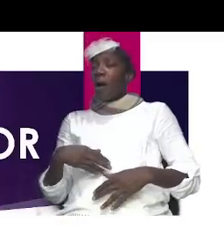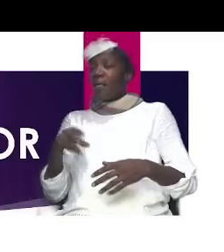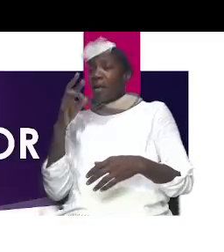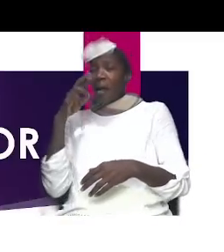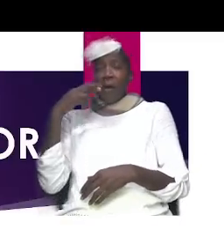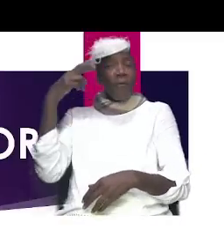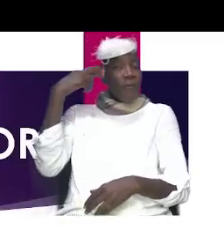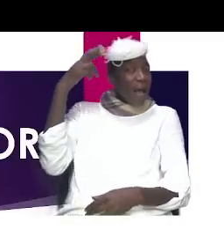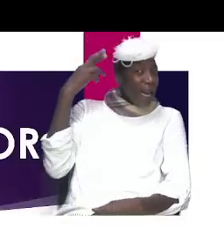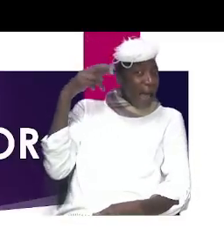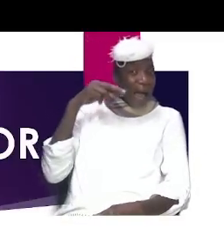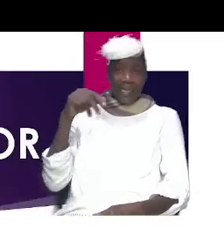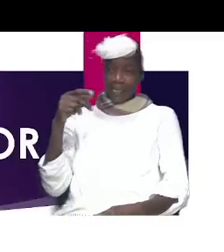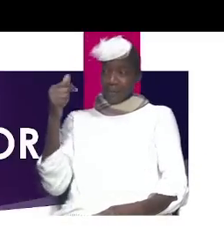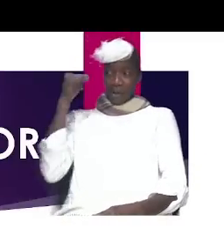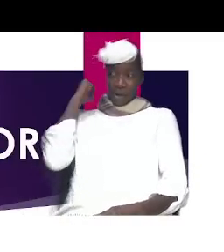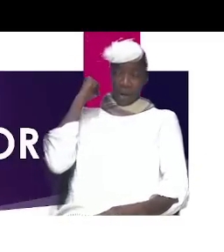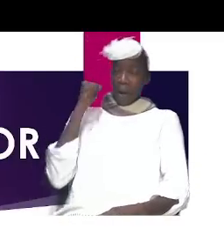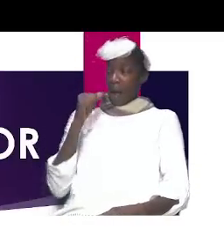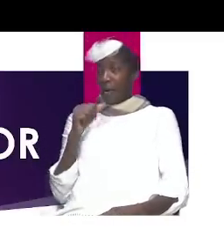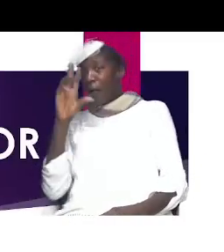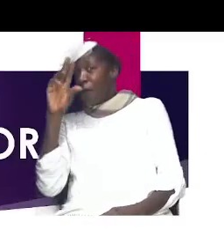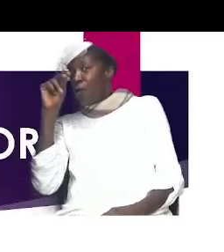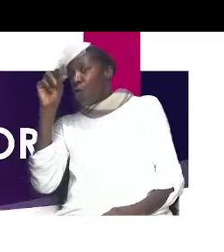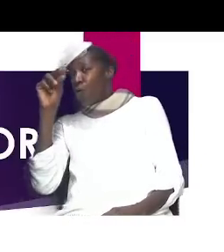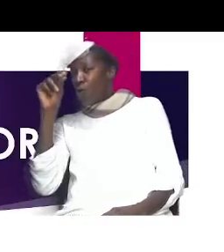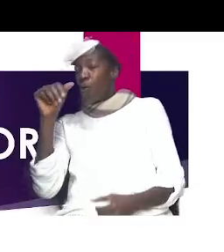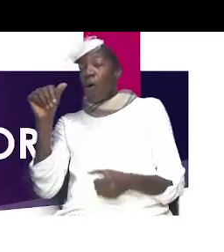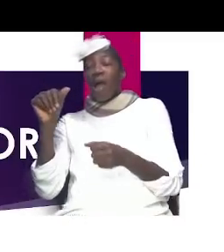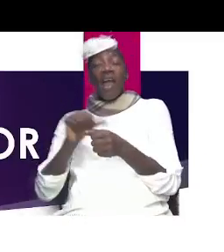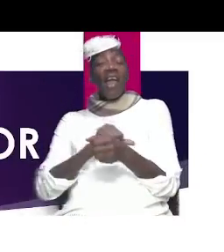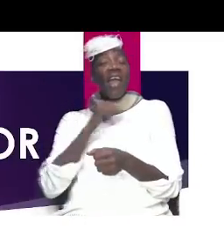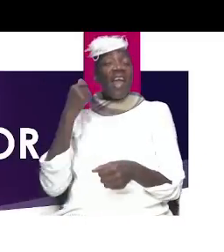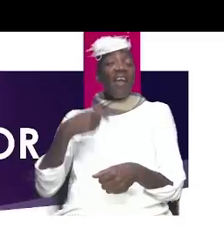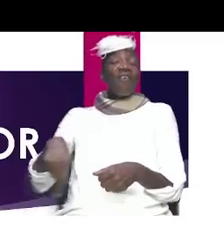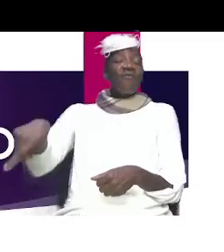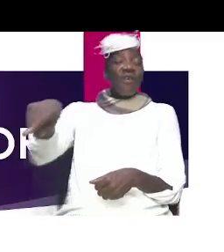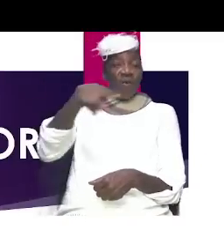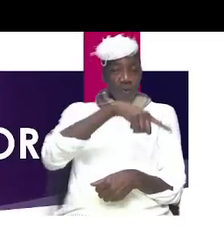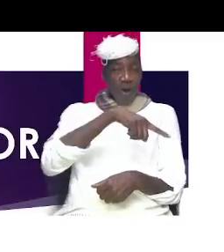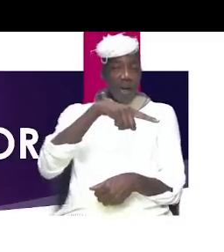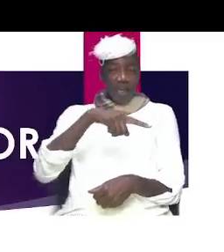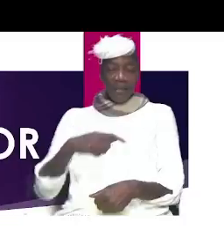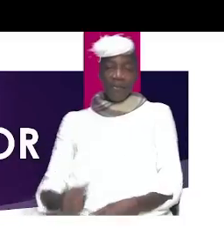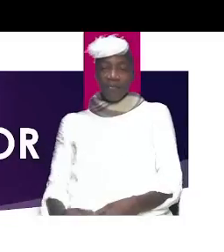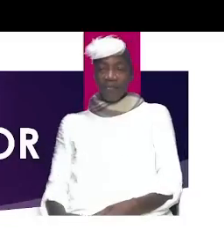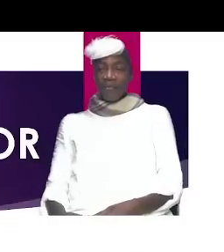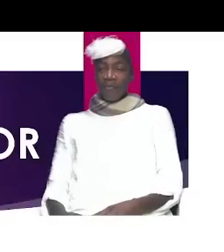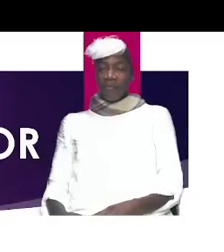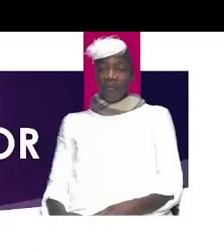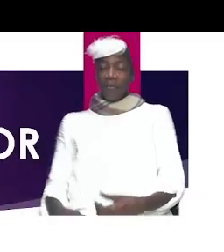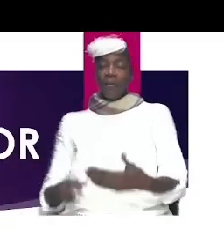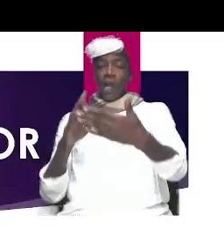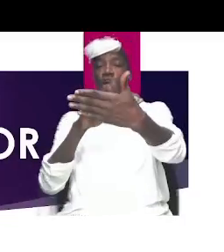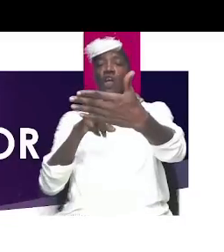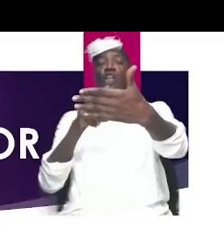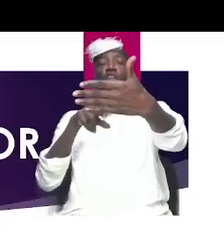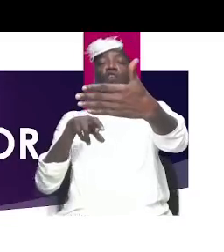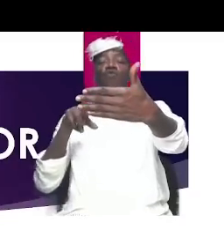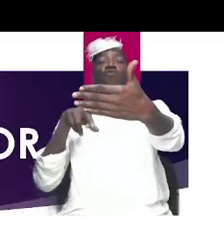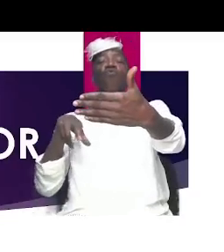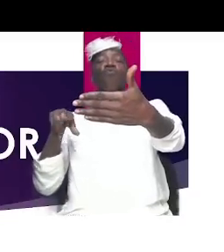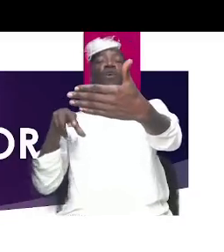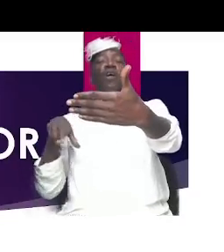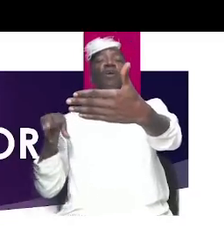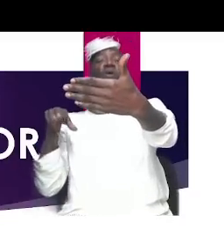around the back here. No, no, no. Every one of us, and we said it last week, the records are going to be taken